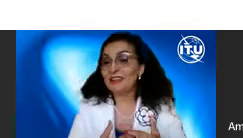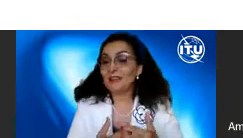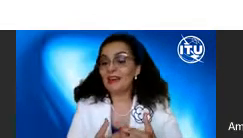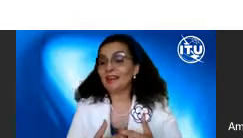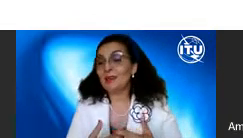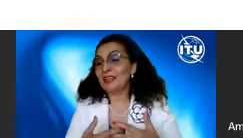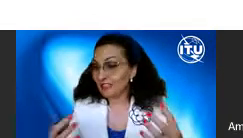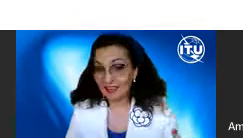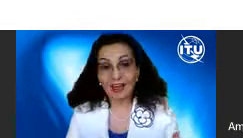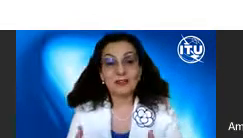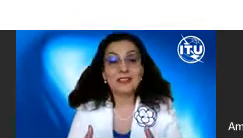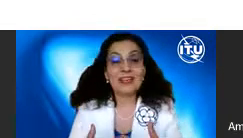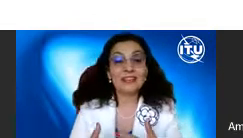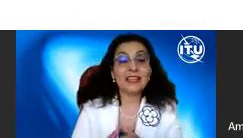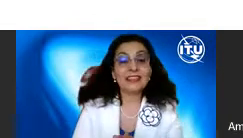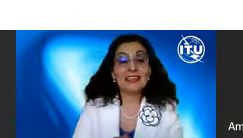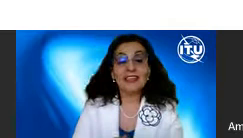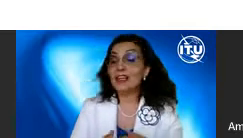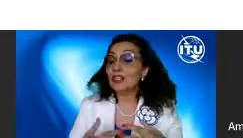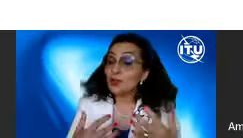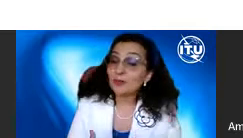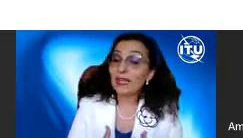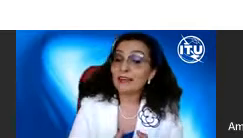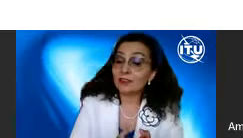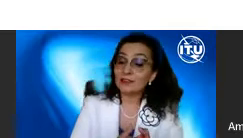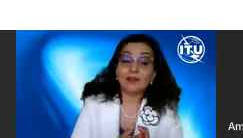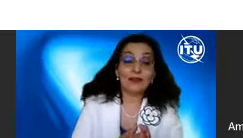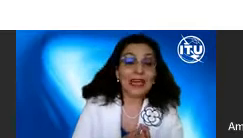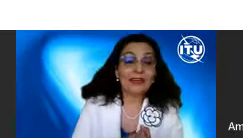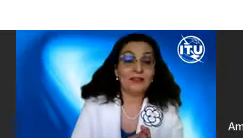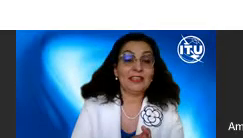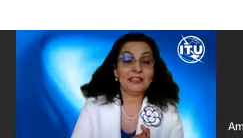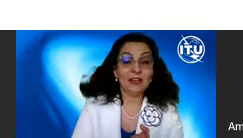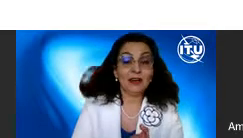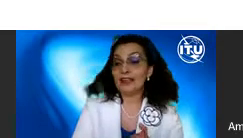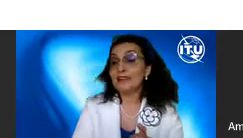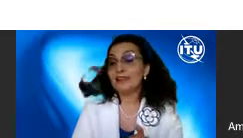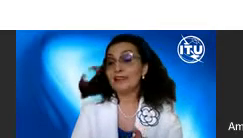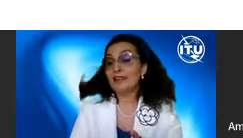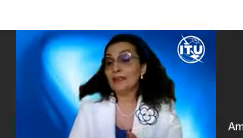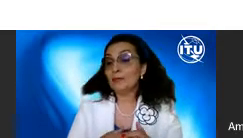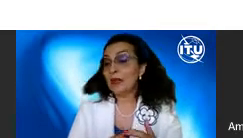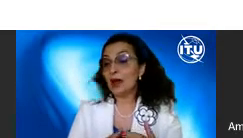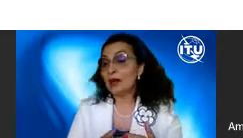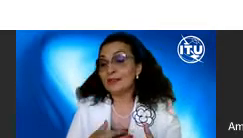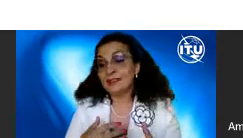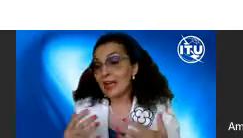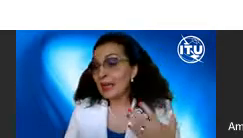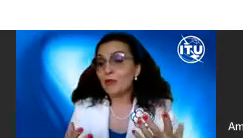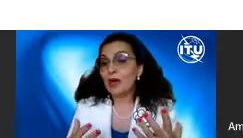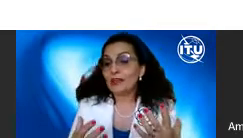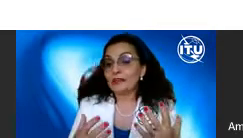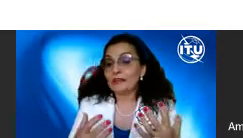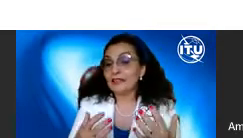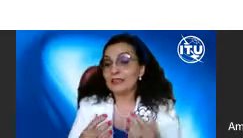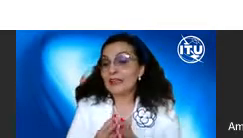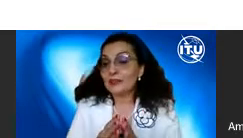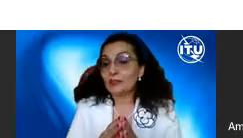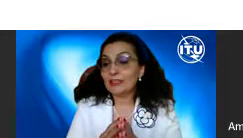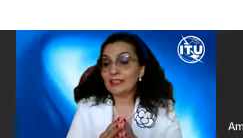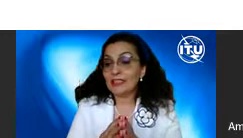our work environment and outside of it, to explain also the benefits of this, because